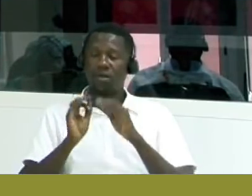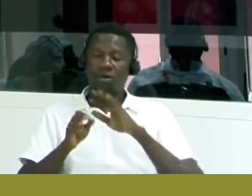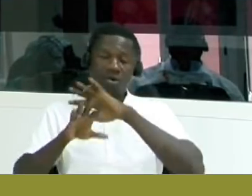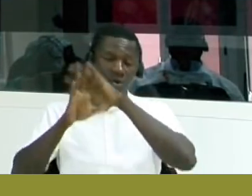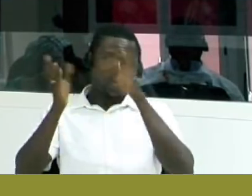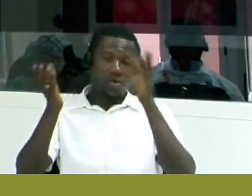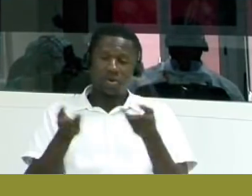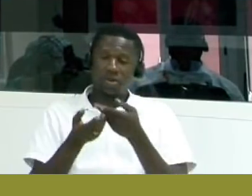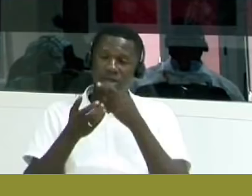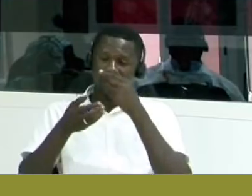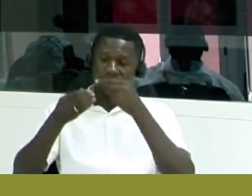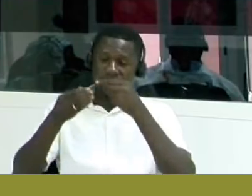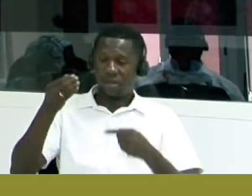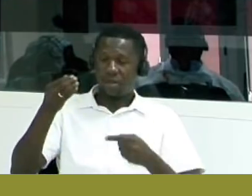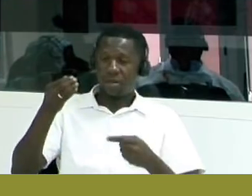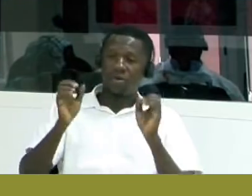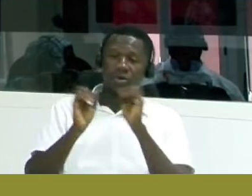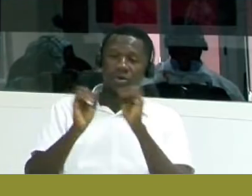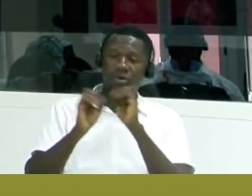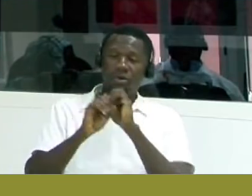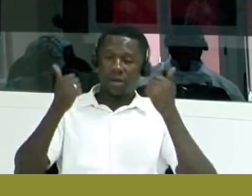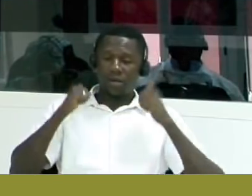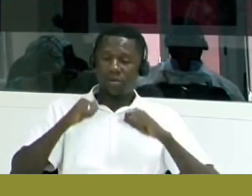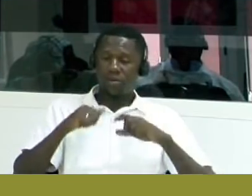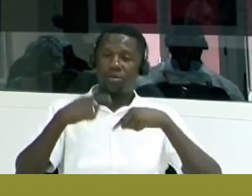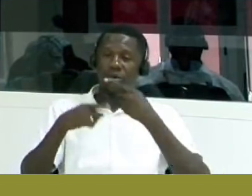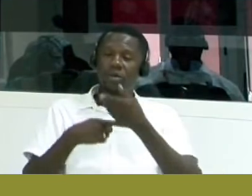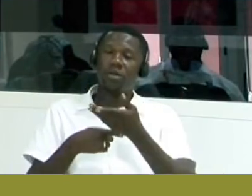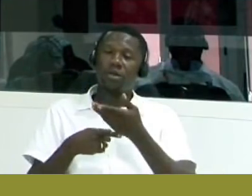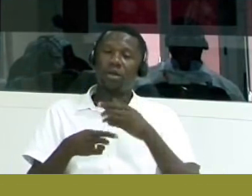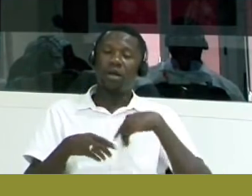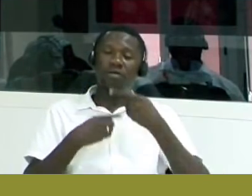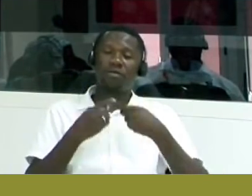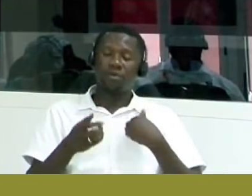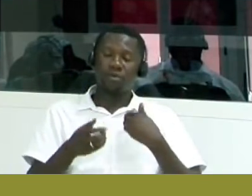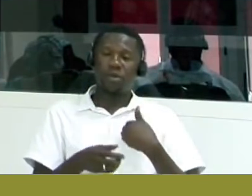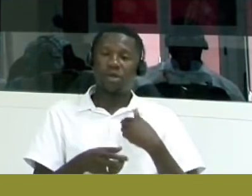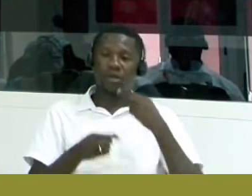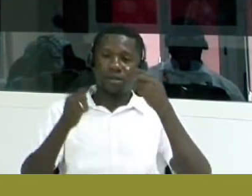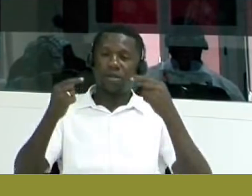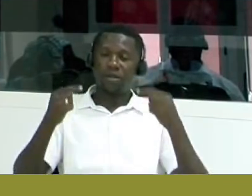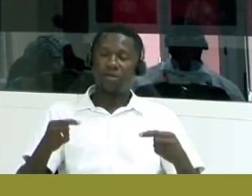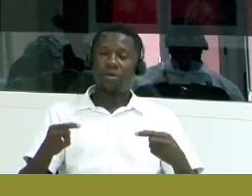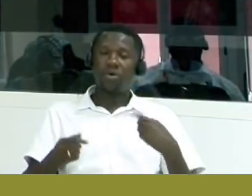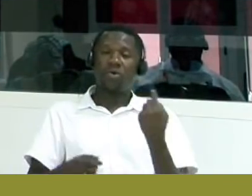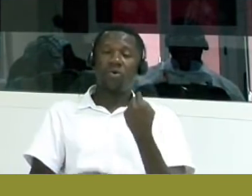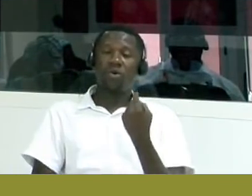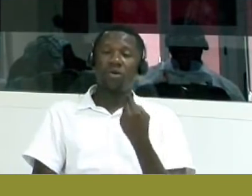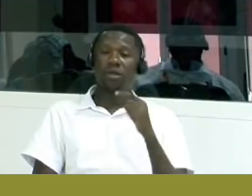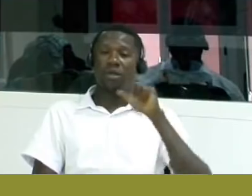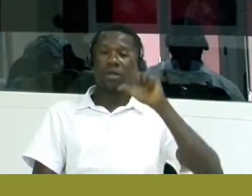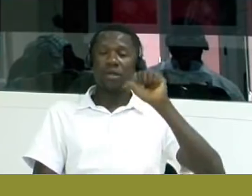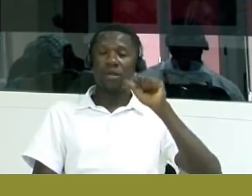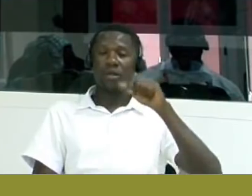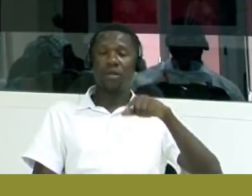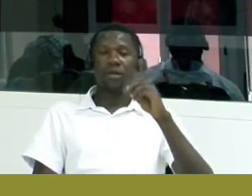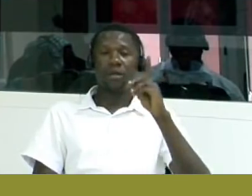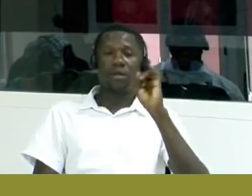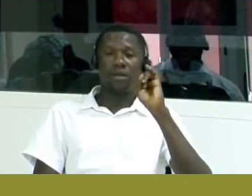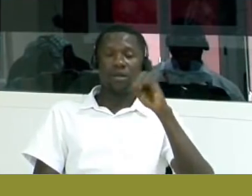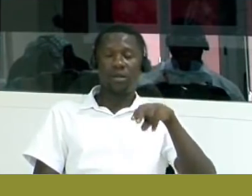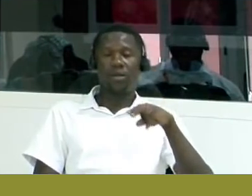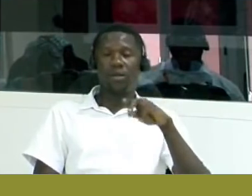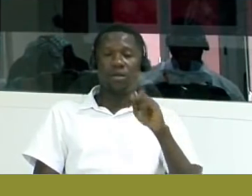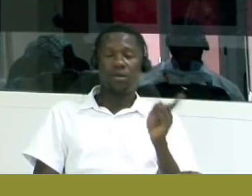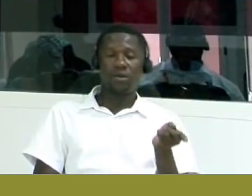steps, and nothing has been done about it. After my statement, It was only Landing Baji, alias Tatin